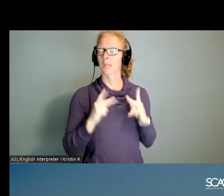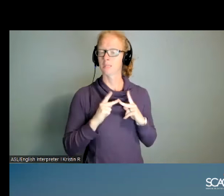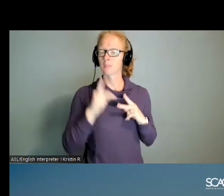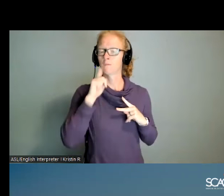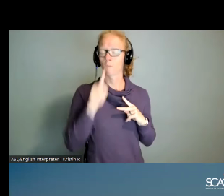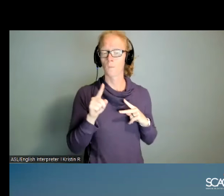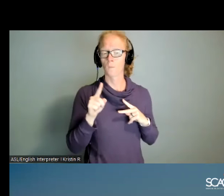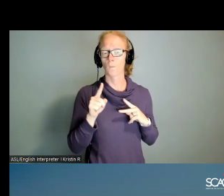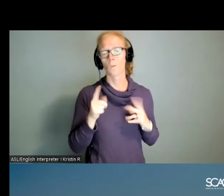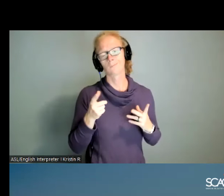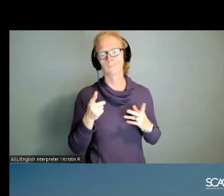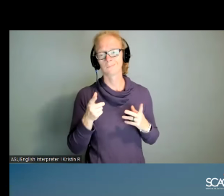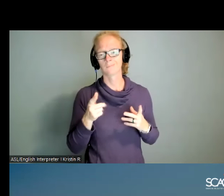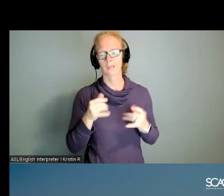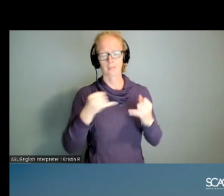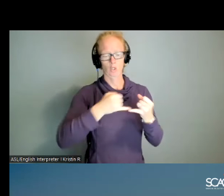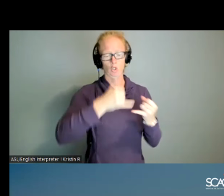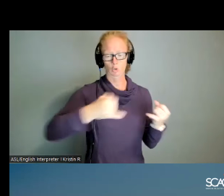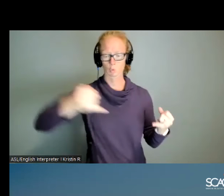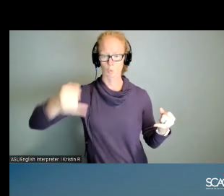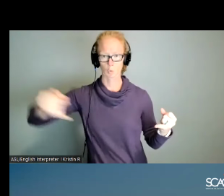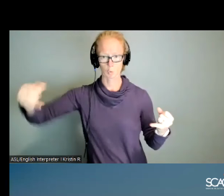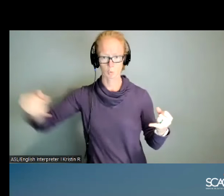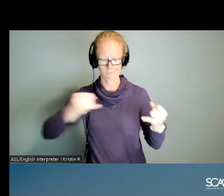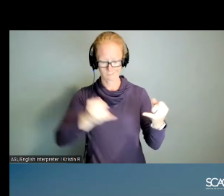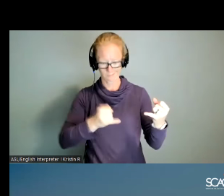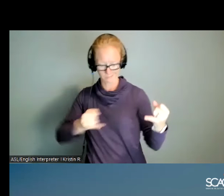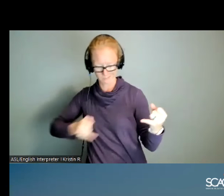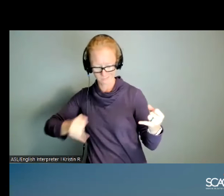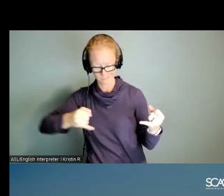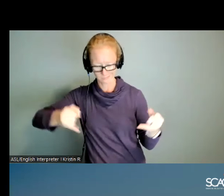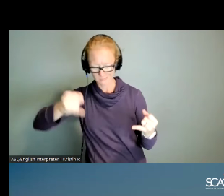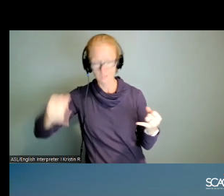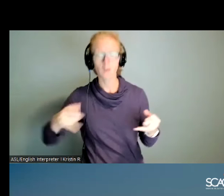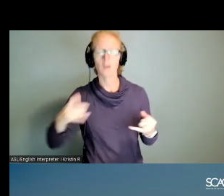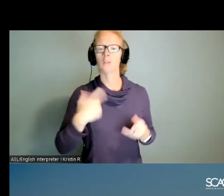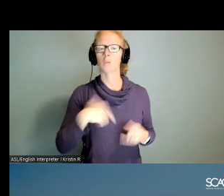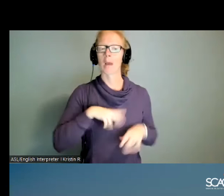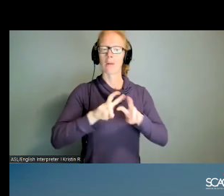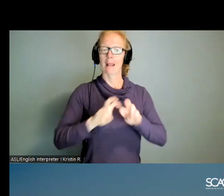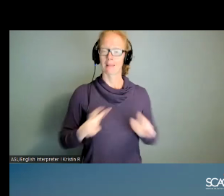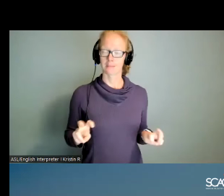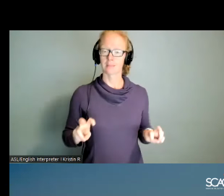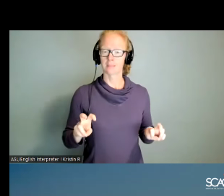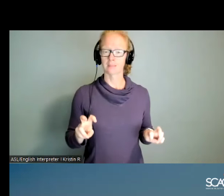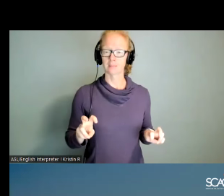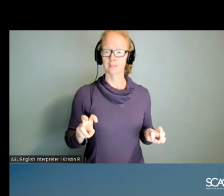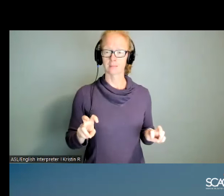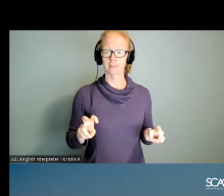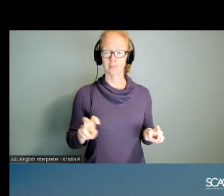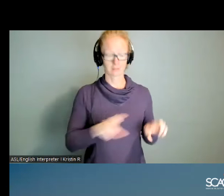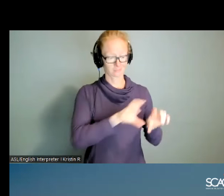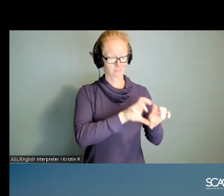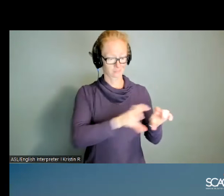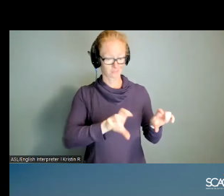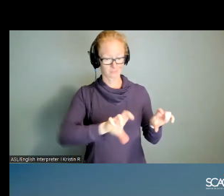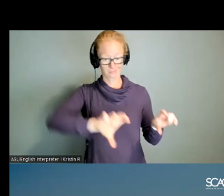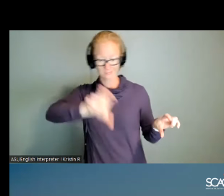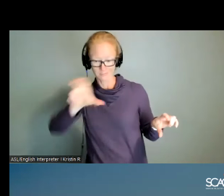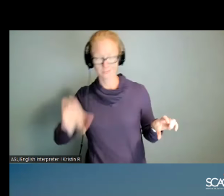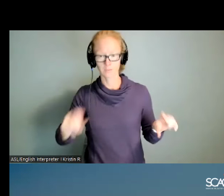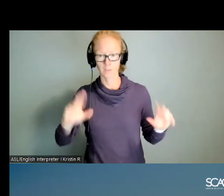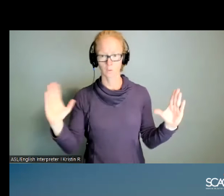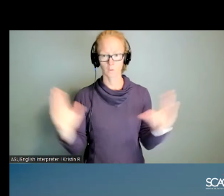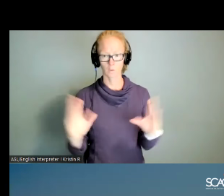within a jurisdiction's boundaries. For our toolkit analysis, a large data set comprising the entire SCAG region was narrowed down